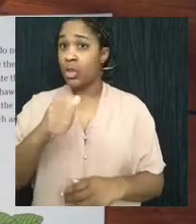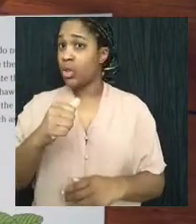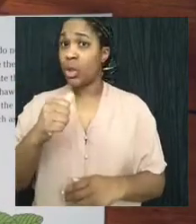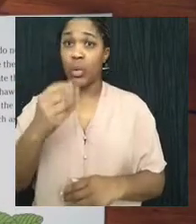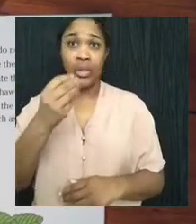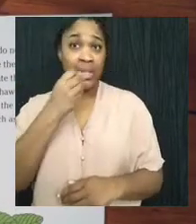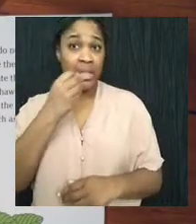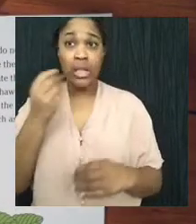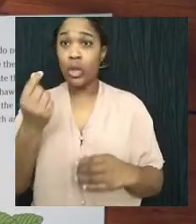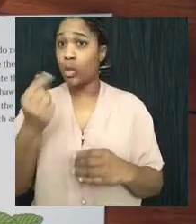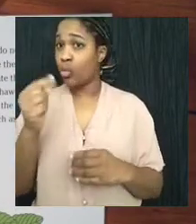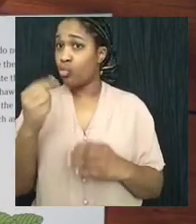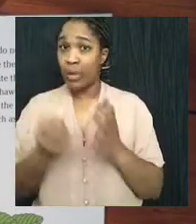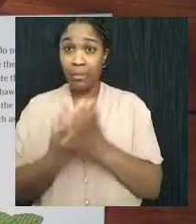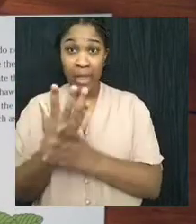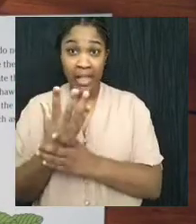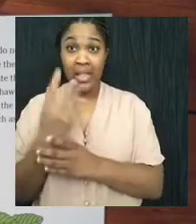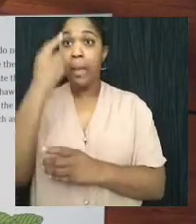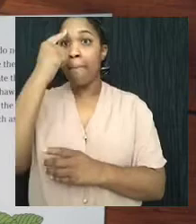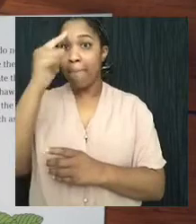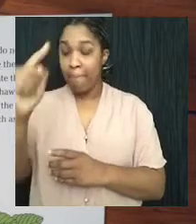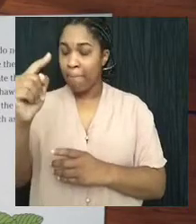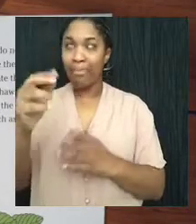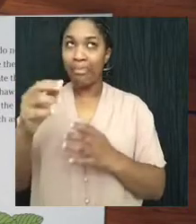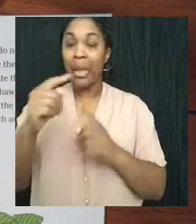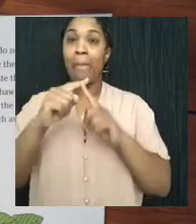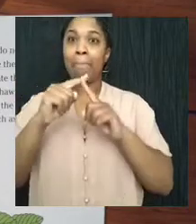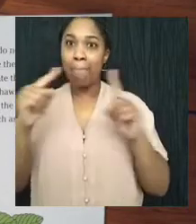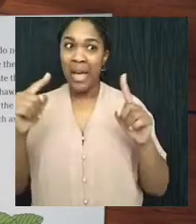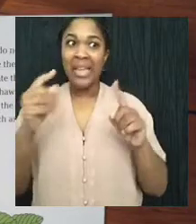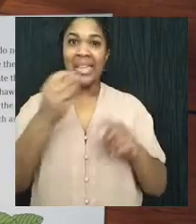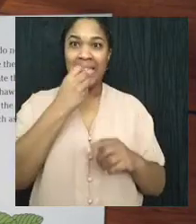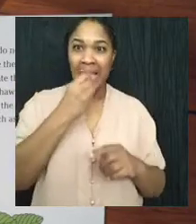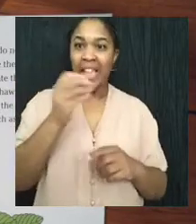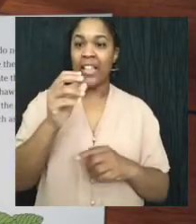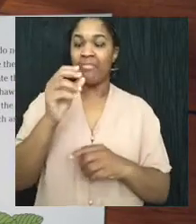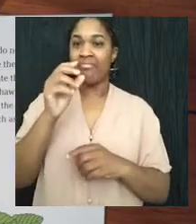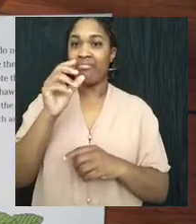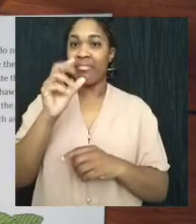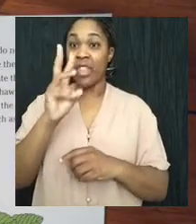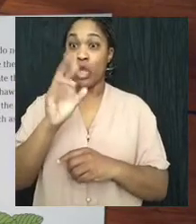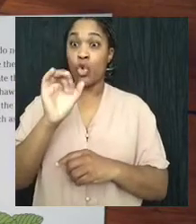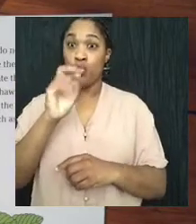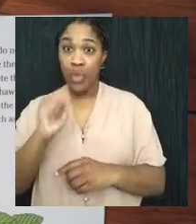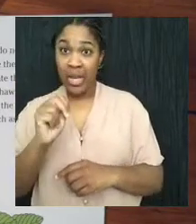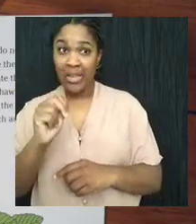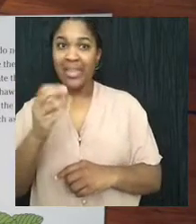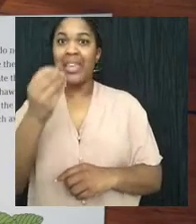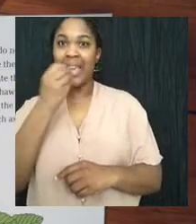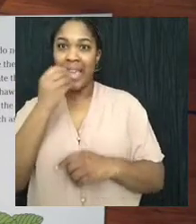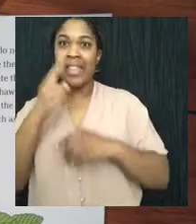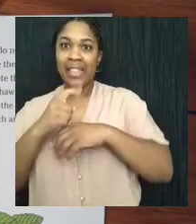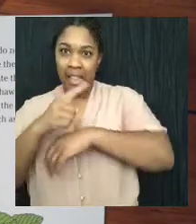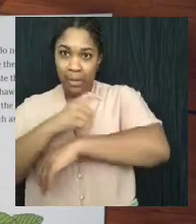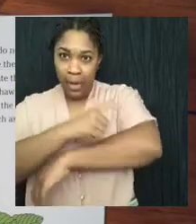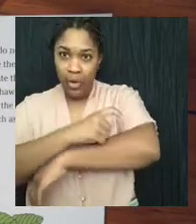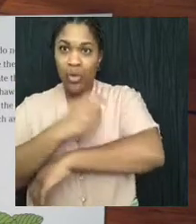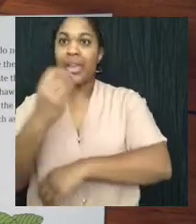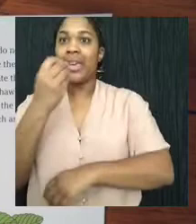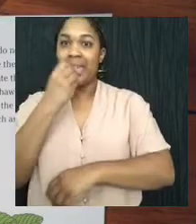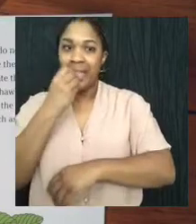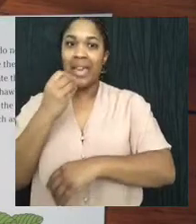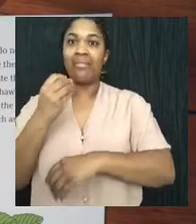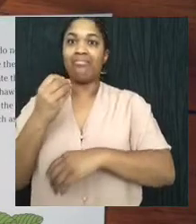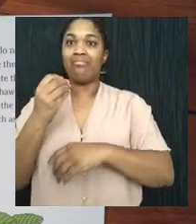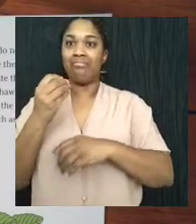but the hawk ate the wren that ate the caterpillar, that ate the leaf of a green plant. And so